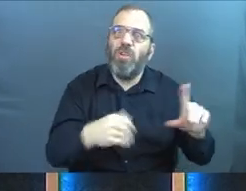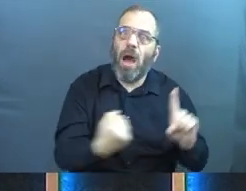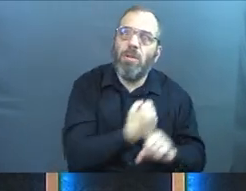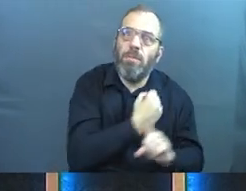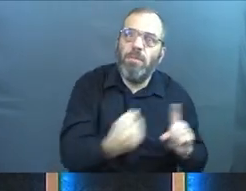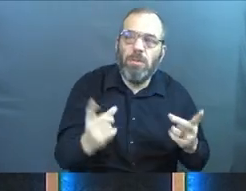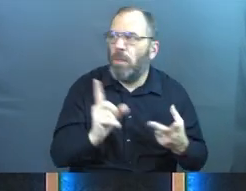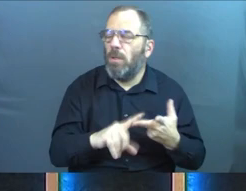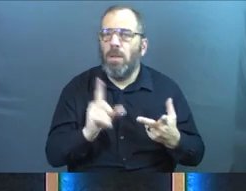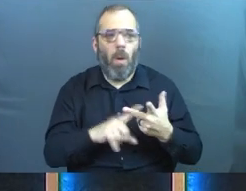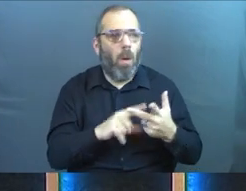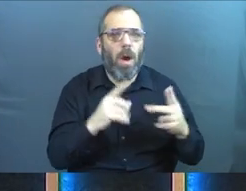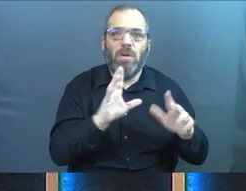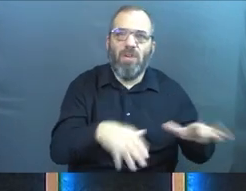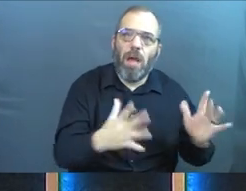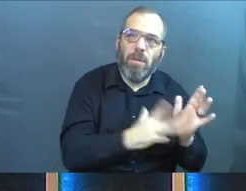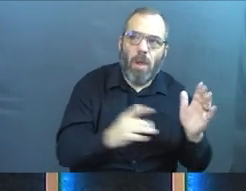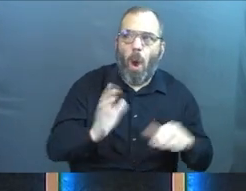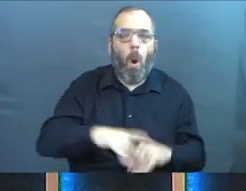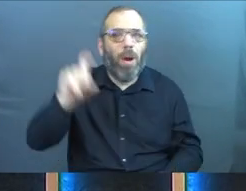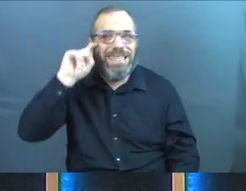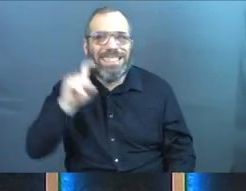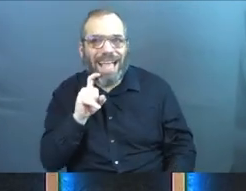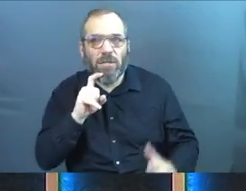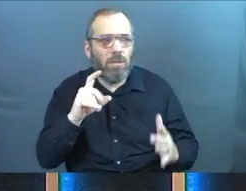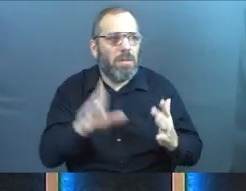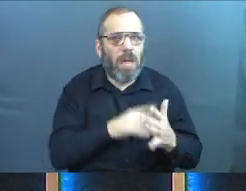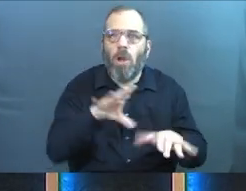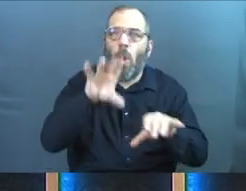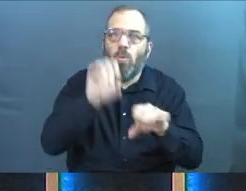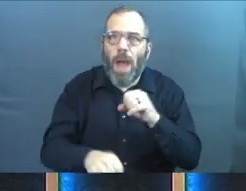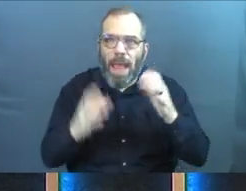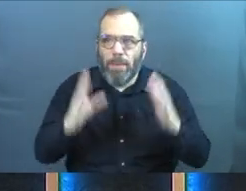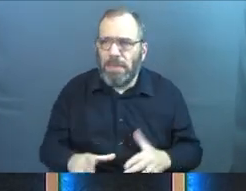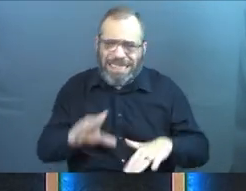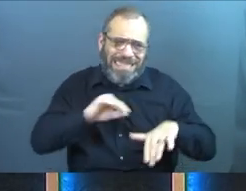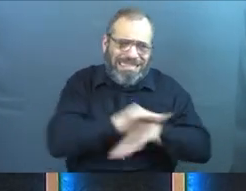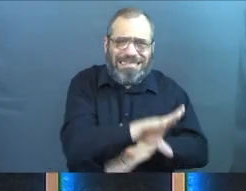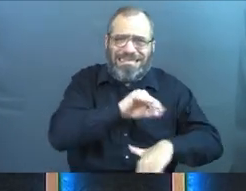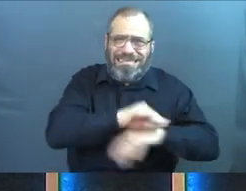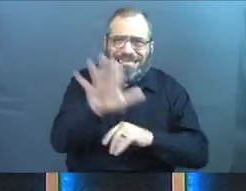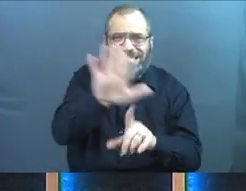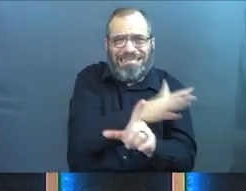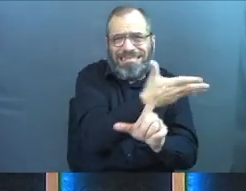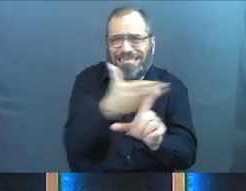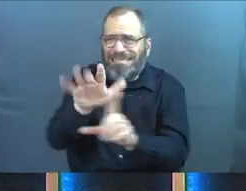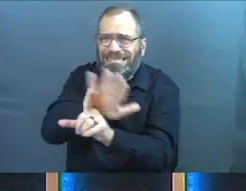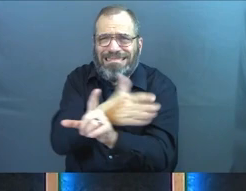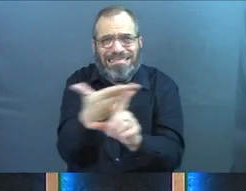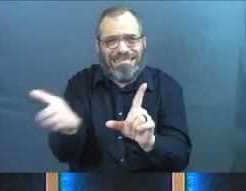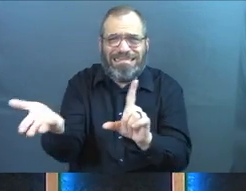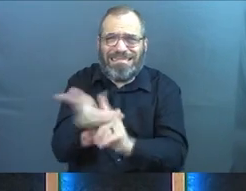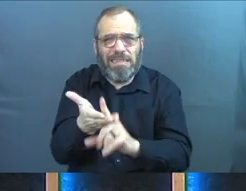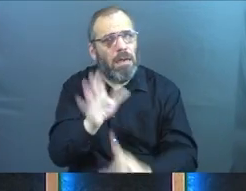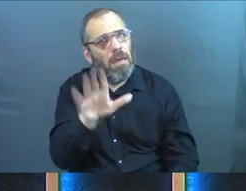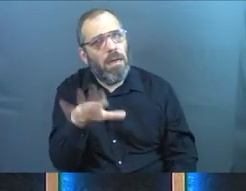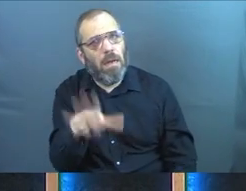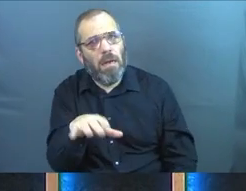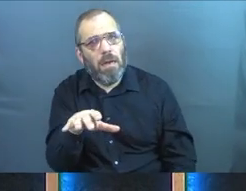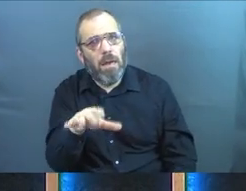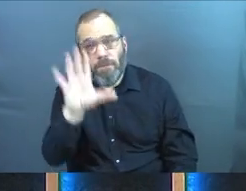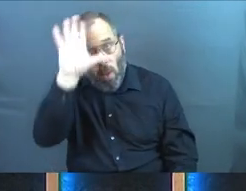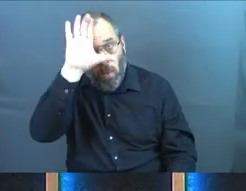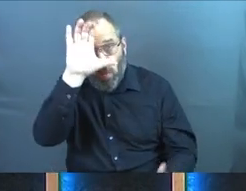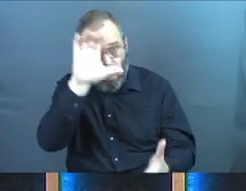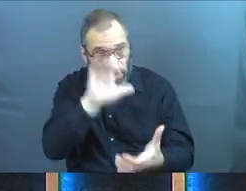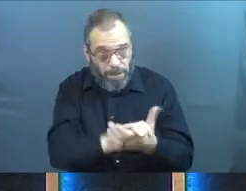abusers, influence over sexual assault cases, rapists, influence. See, sometimes we